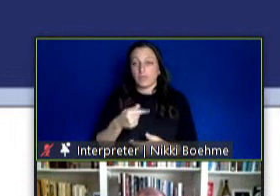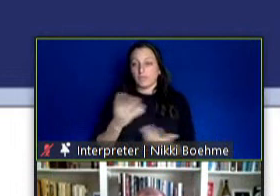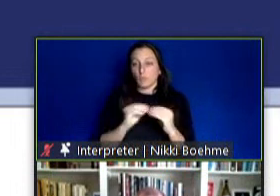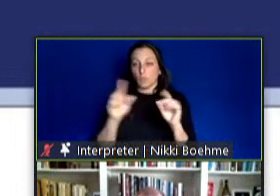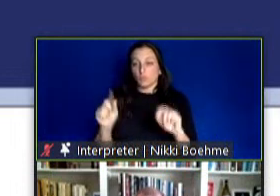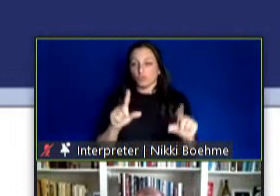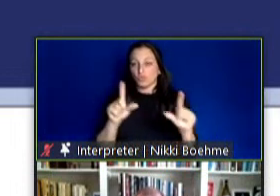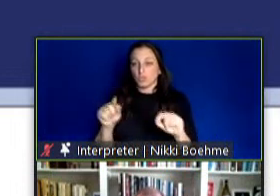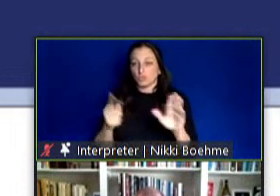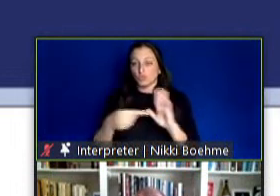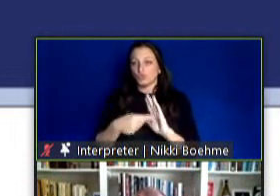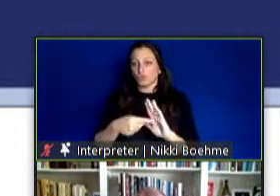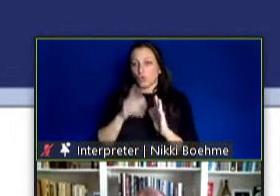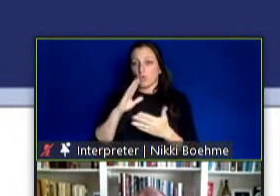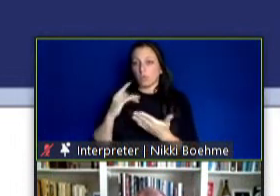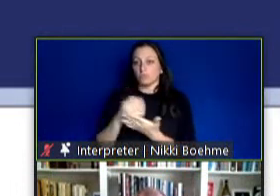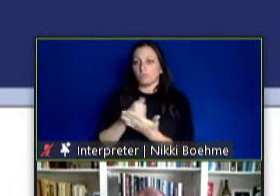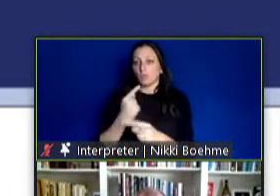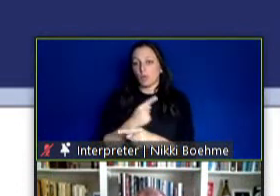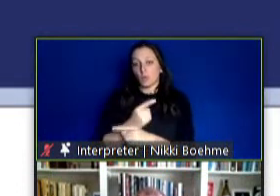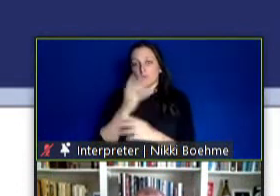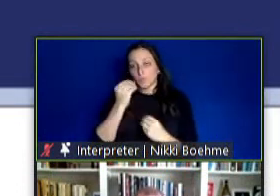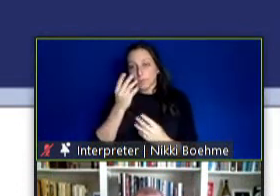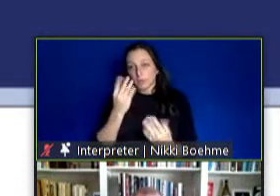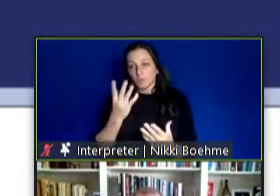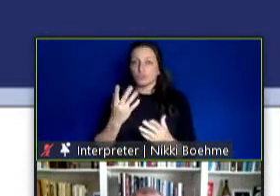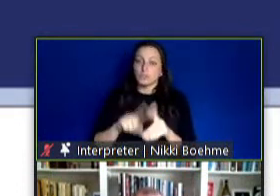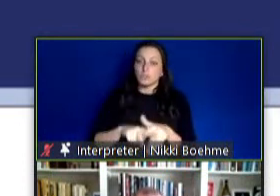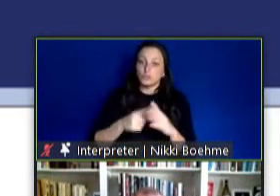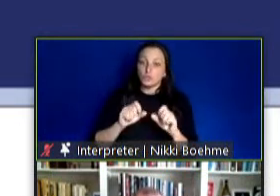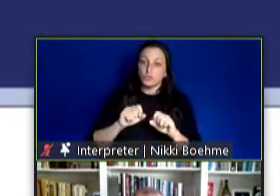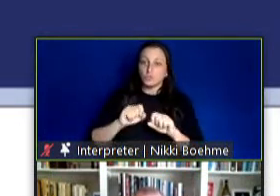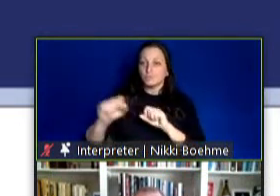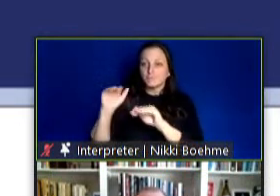we collect the proper information within those activations.